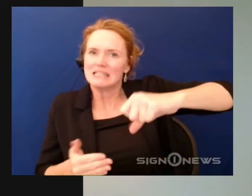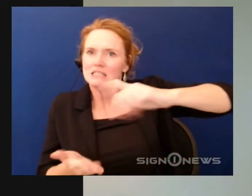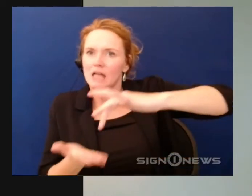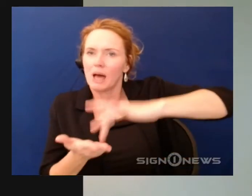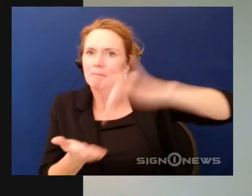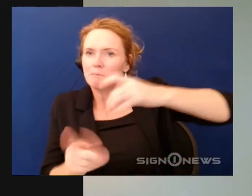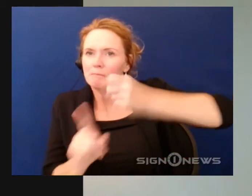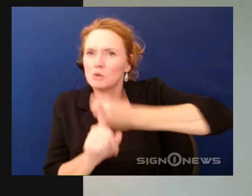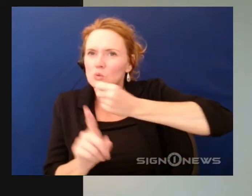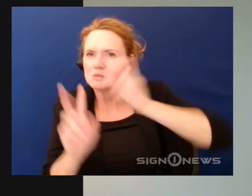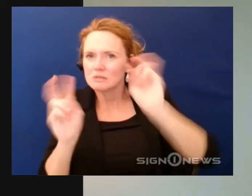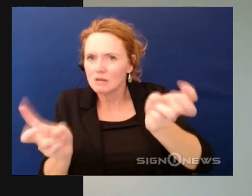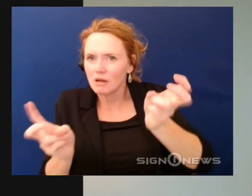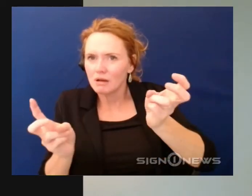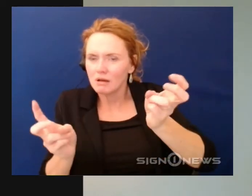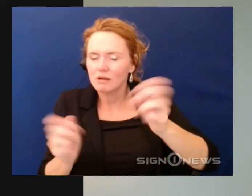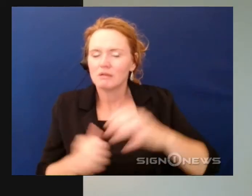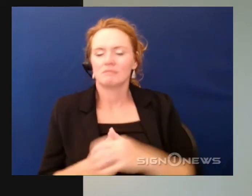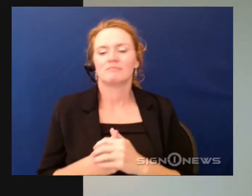a